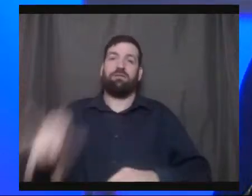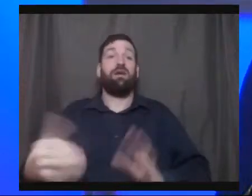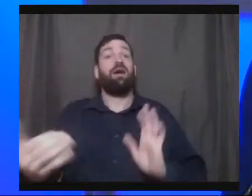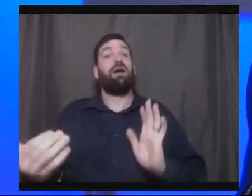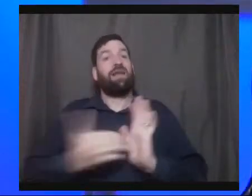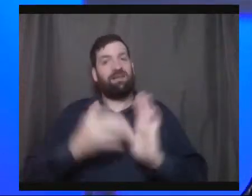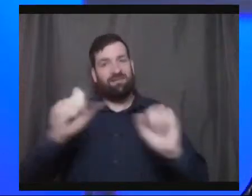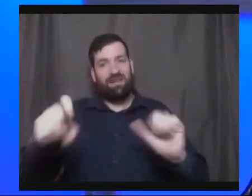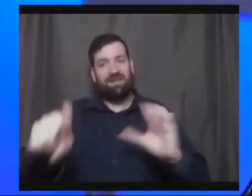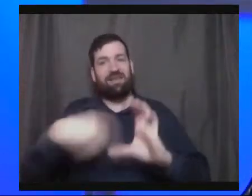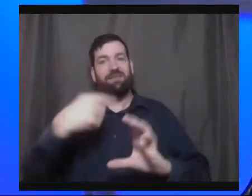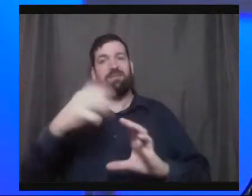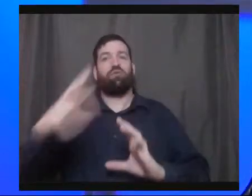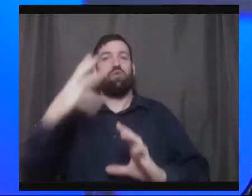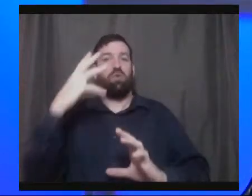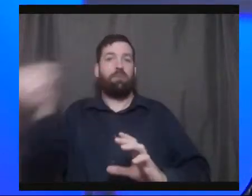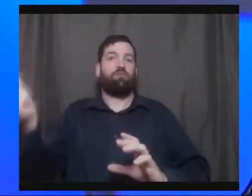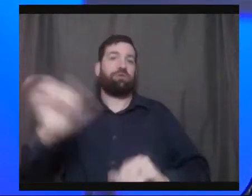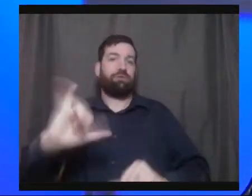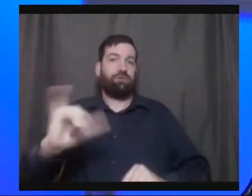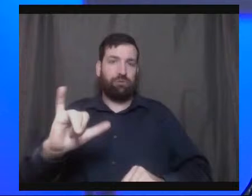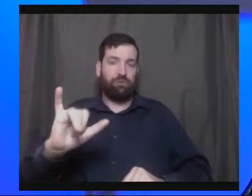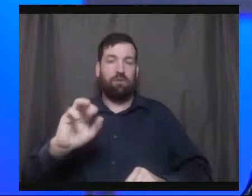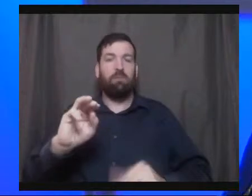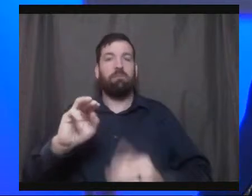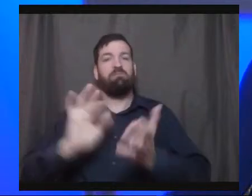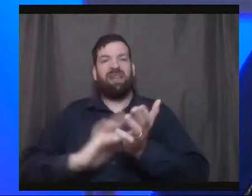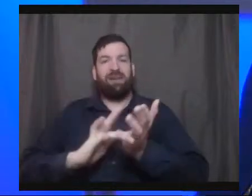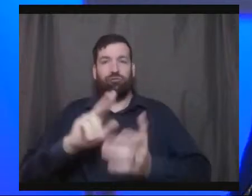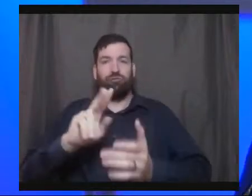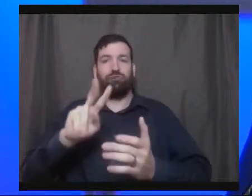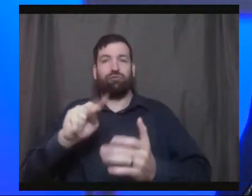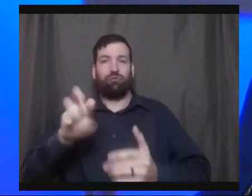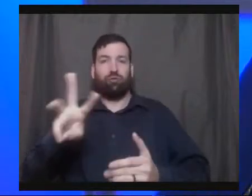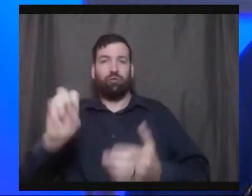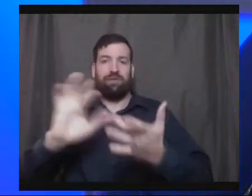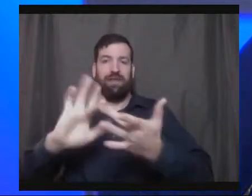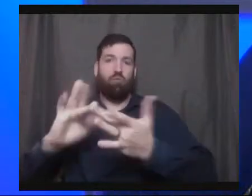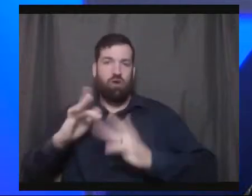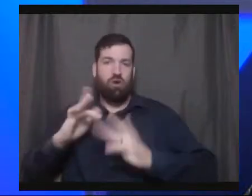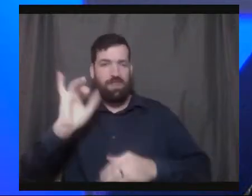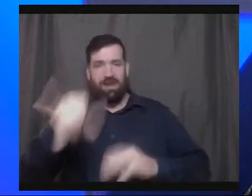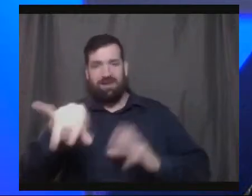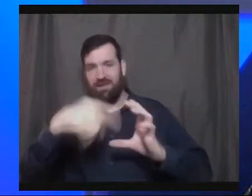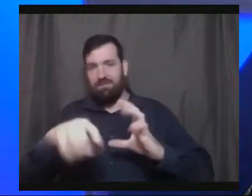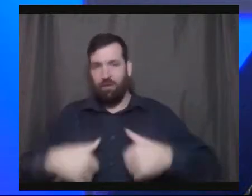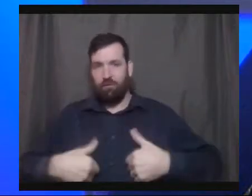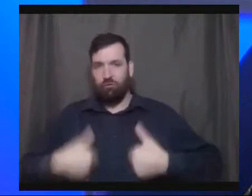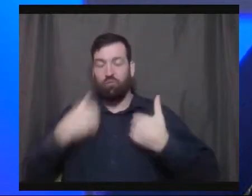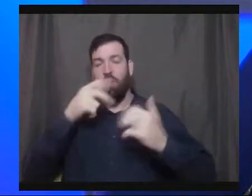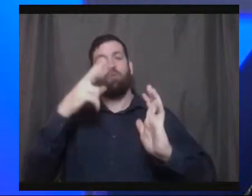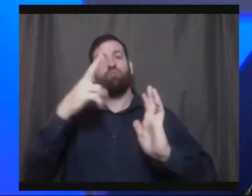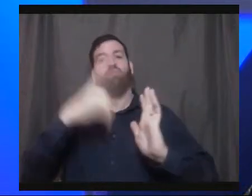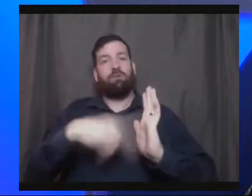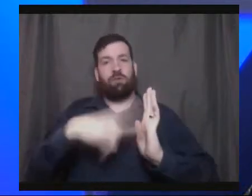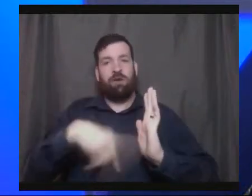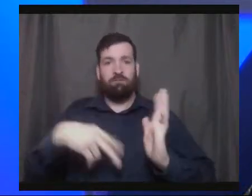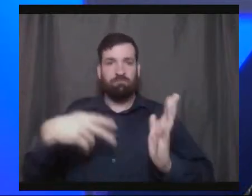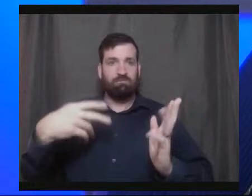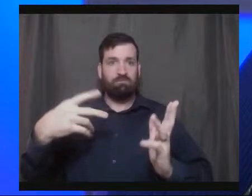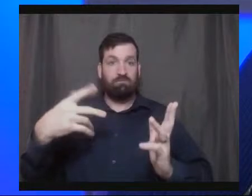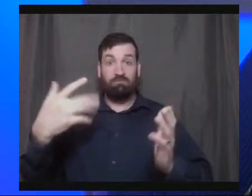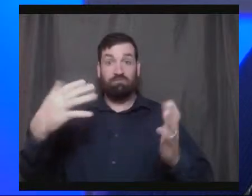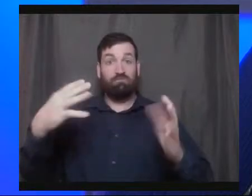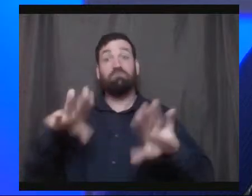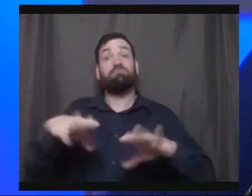to us on the Medical News Network using the address right there on your screen. We're going to read those there on home opener day, which is Thursday. So